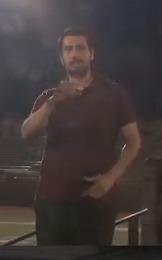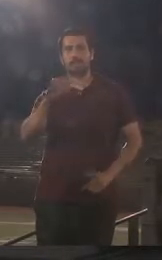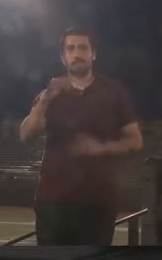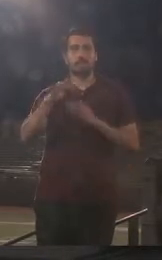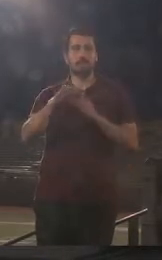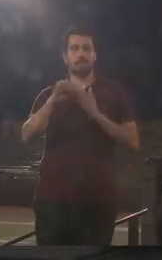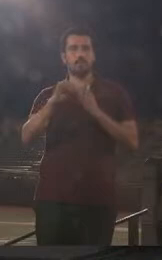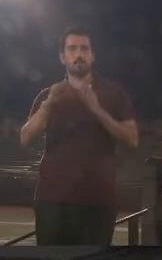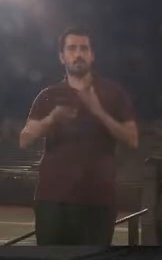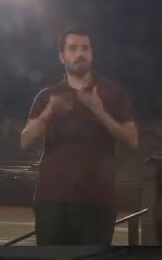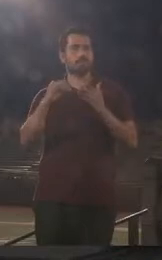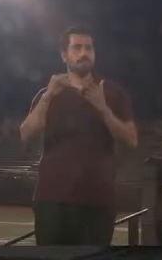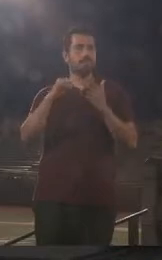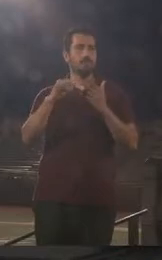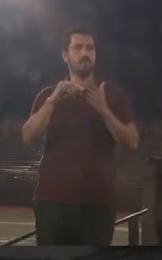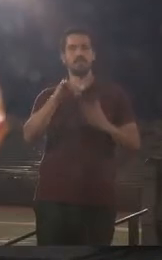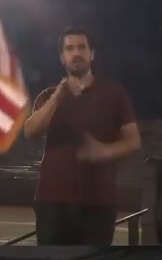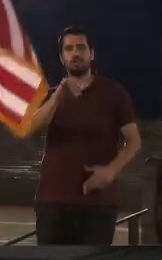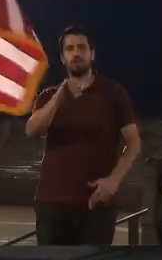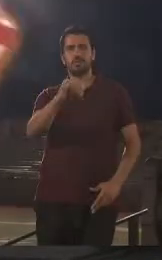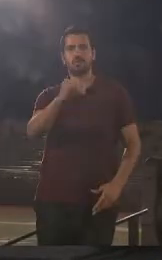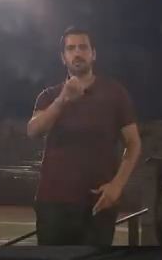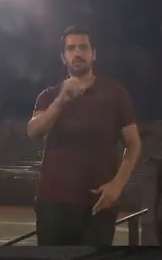Janaya Perkins, class representative.